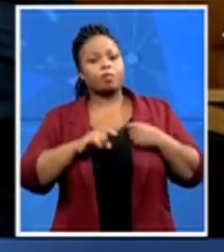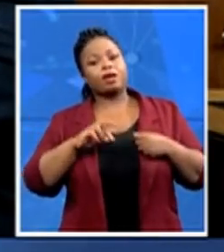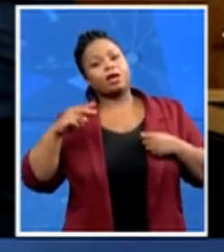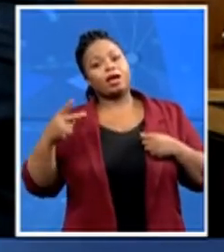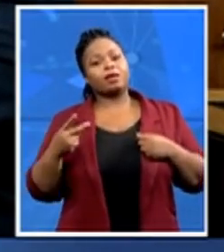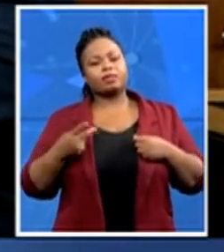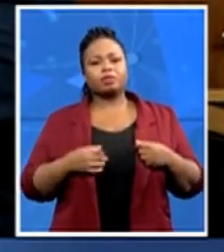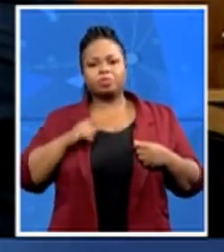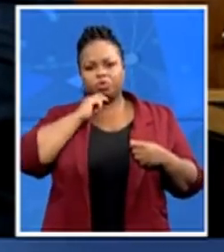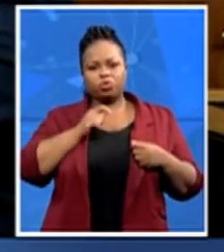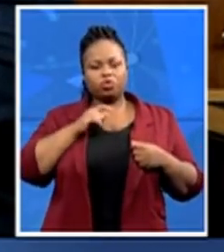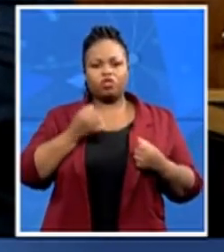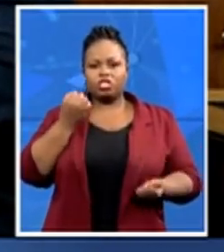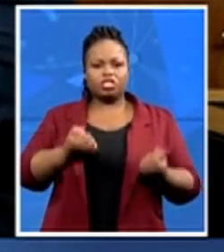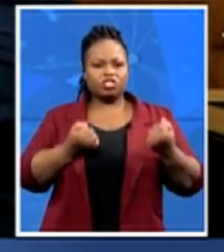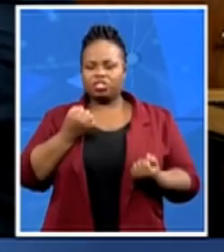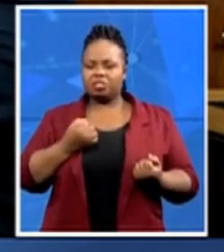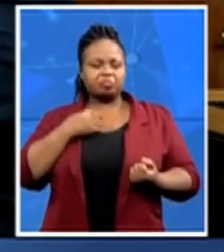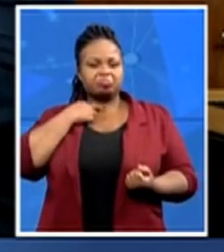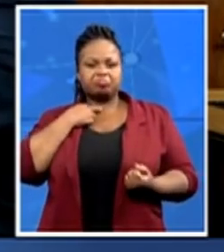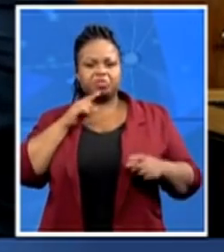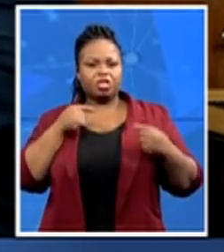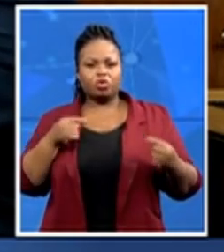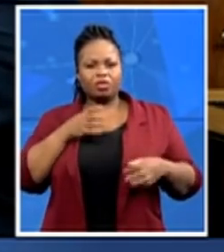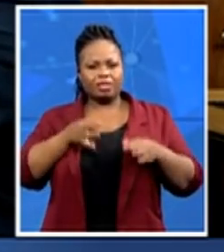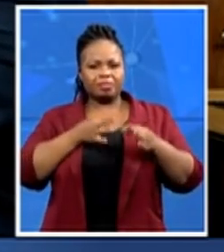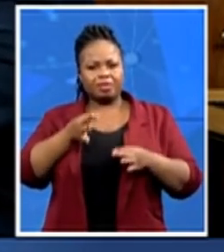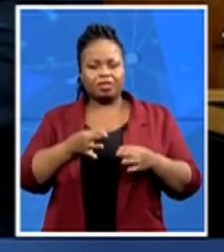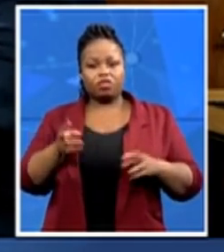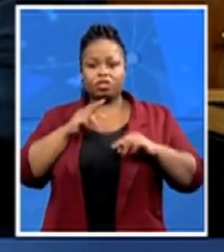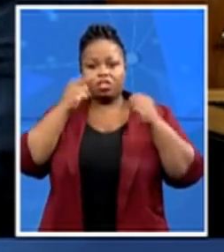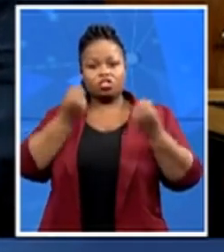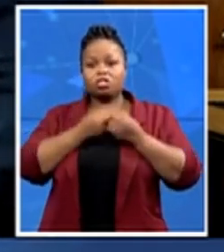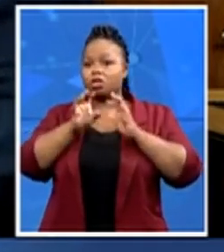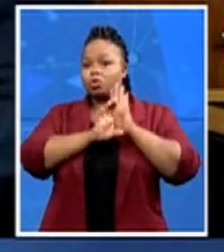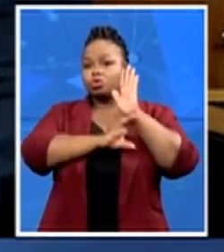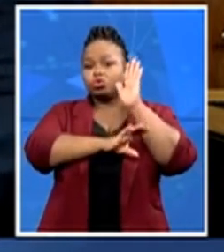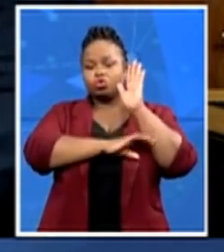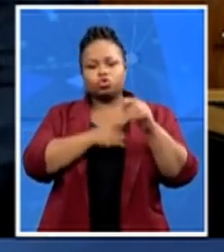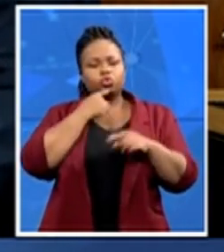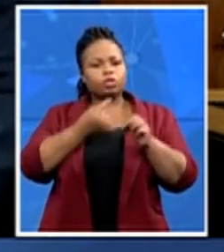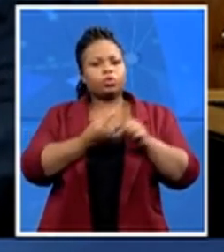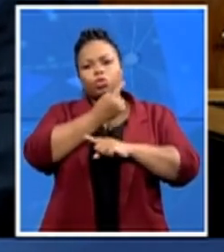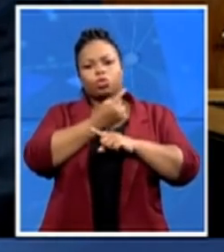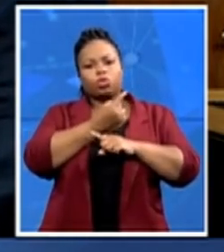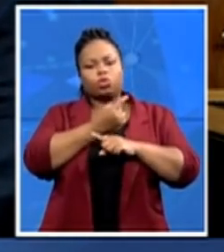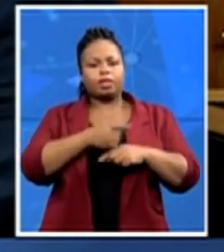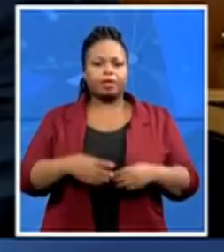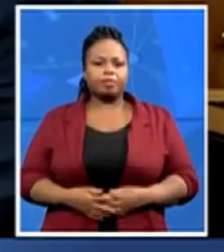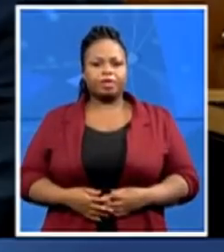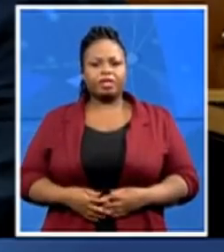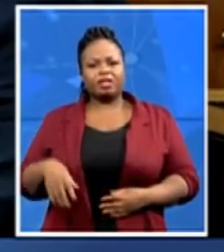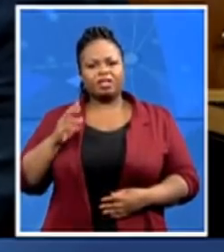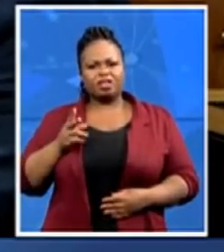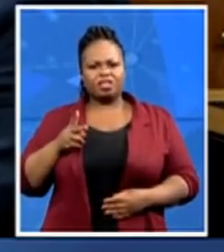not dictate, as the national constitutions are to infringe his free pending allegations in a charge sheet that has not